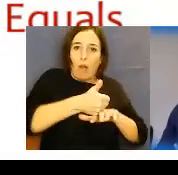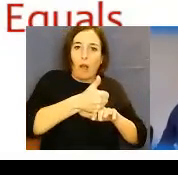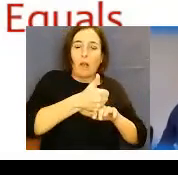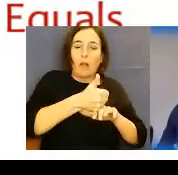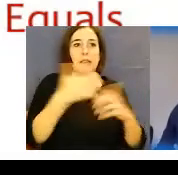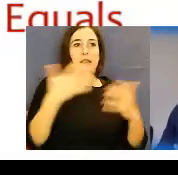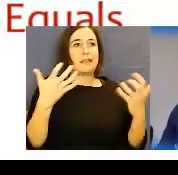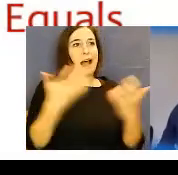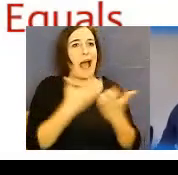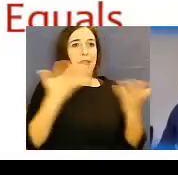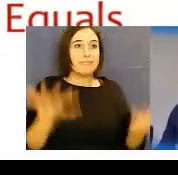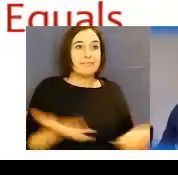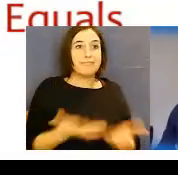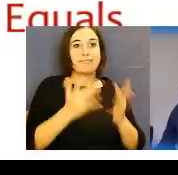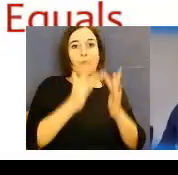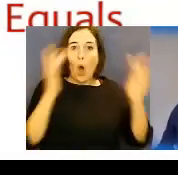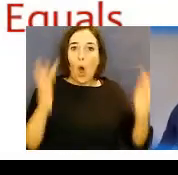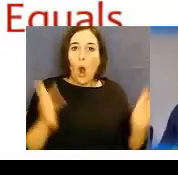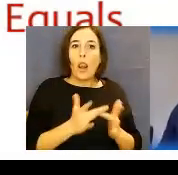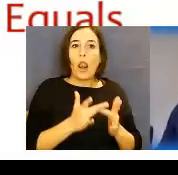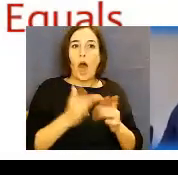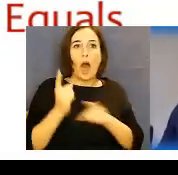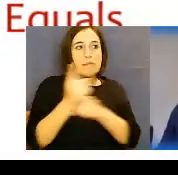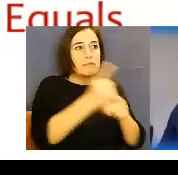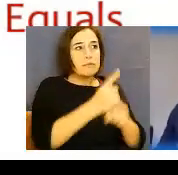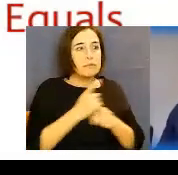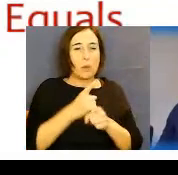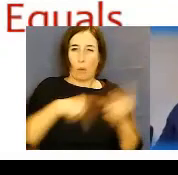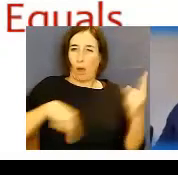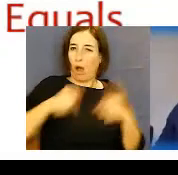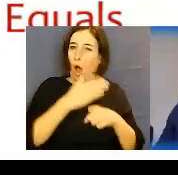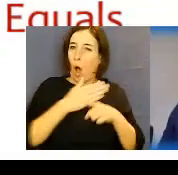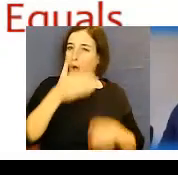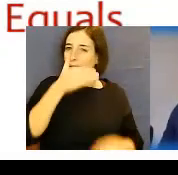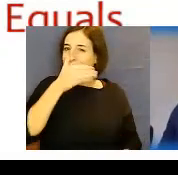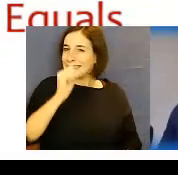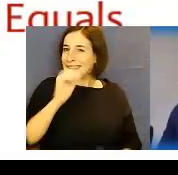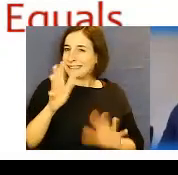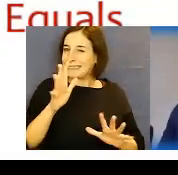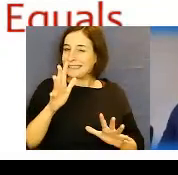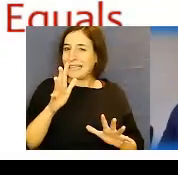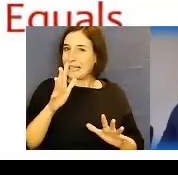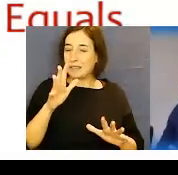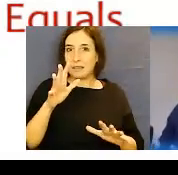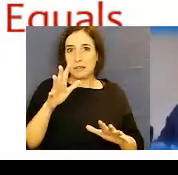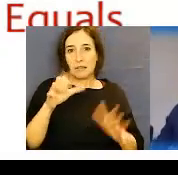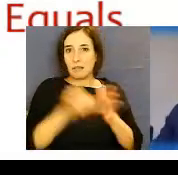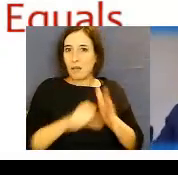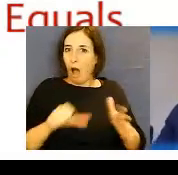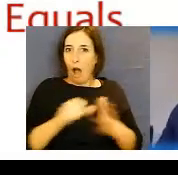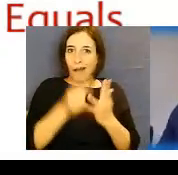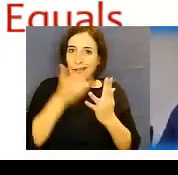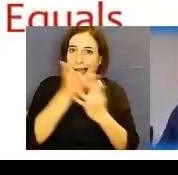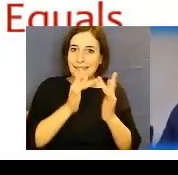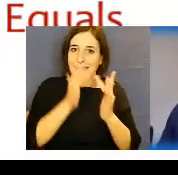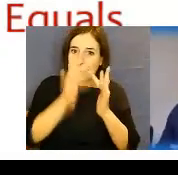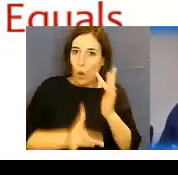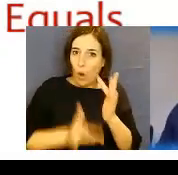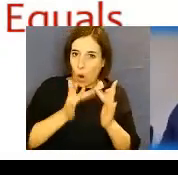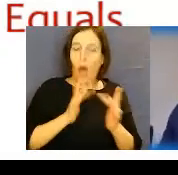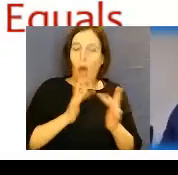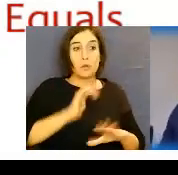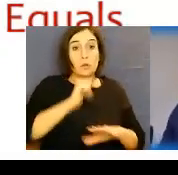you know, over 50s, over 60s in our community really, really struggle, you know, to actually access online services. So we looked at a Zoom and